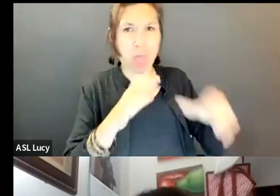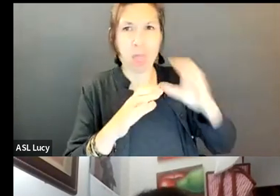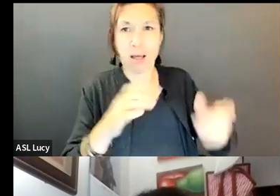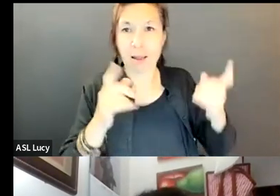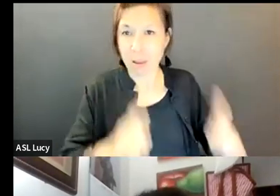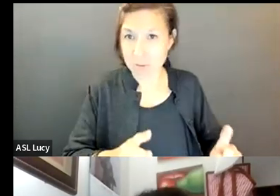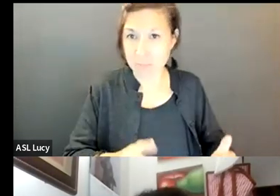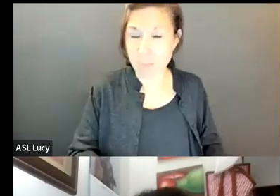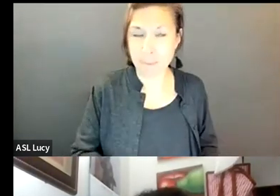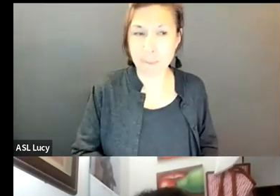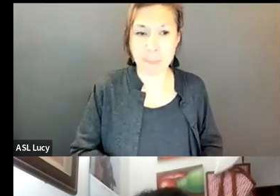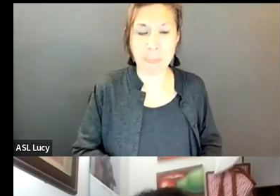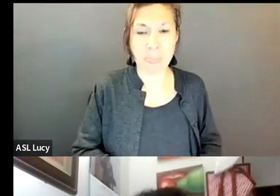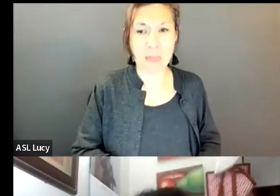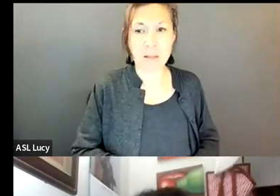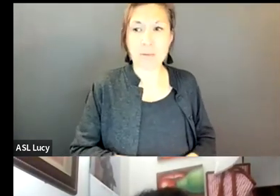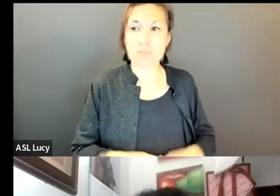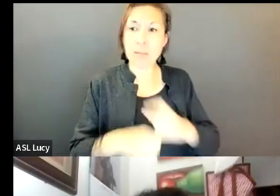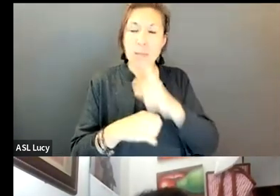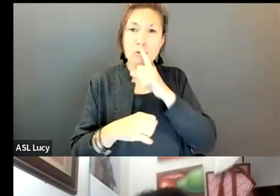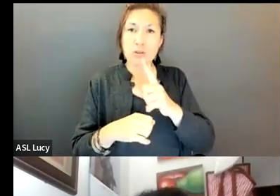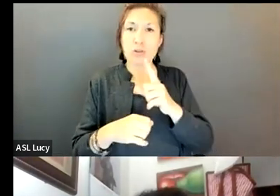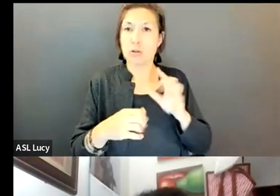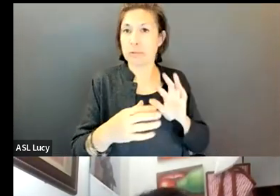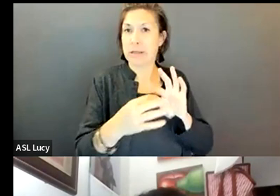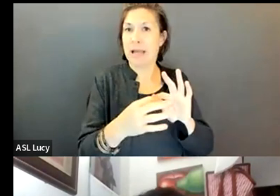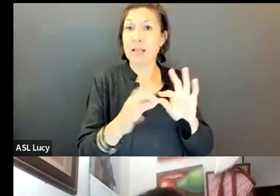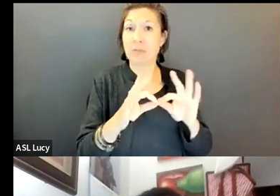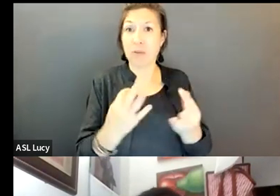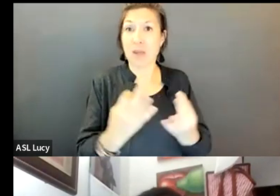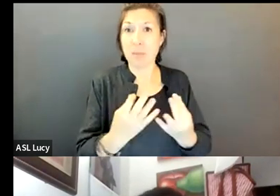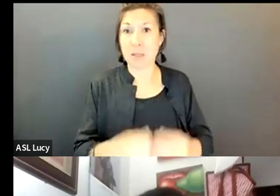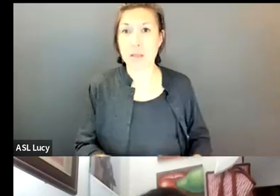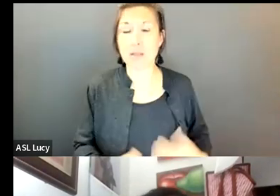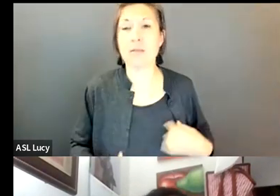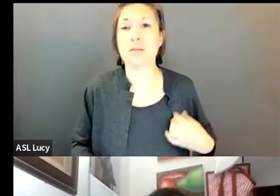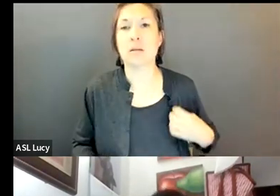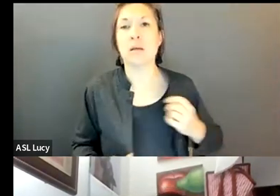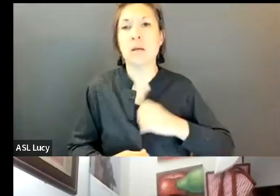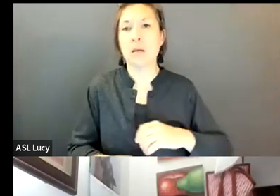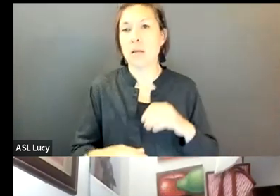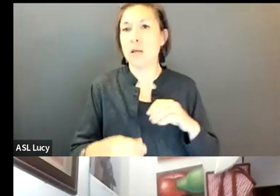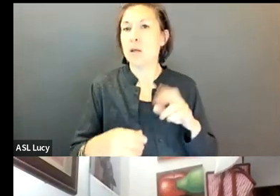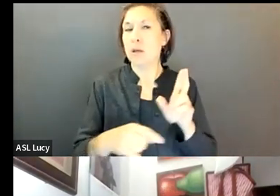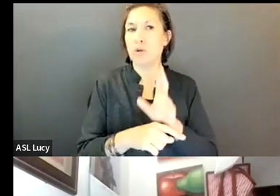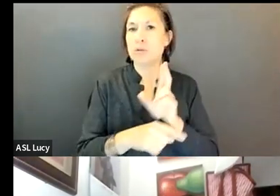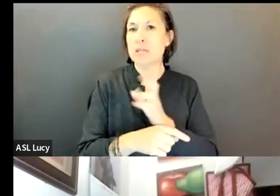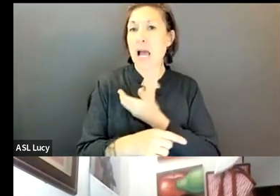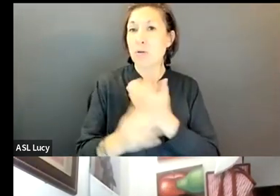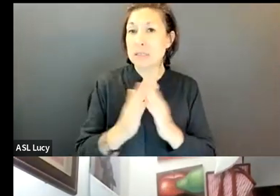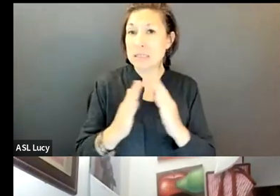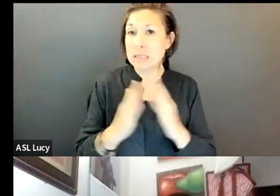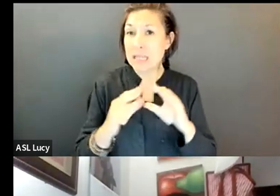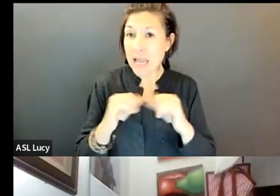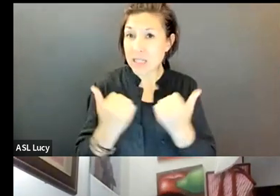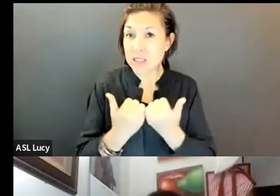in just making that connection with the family unit leveraging our city agencies and knowing what they are leveraging our